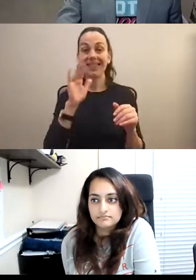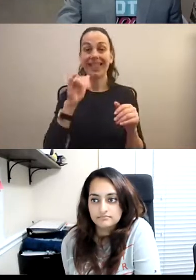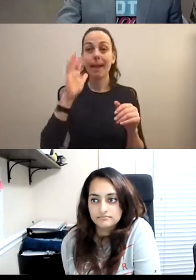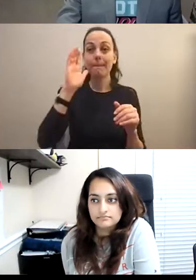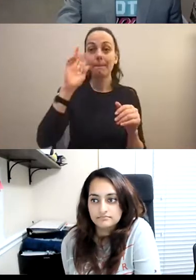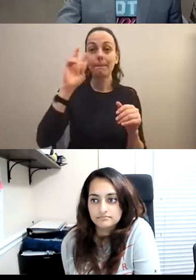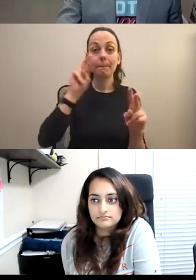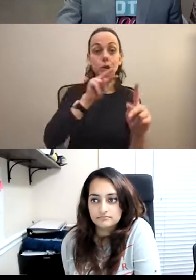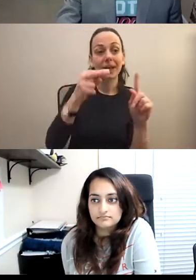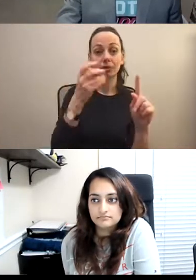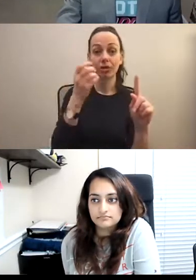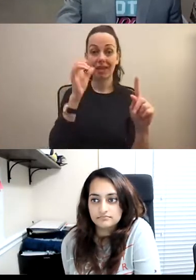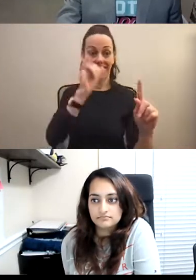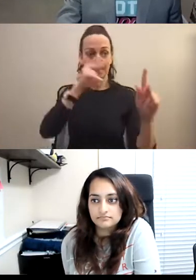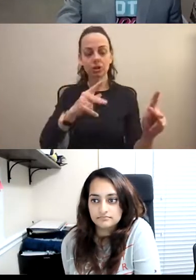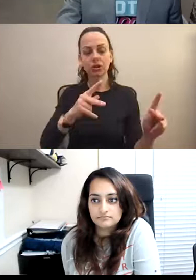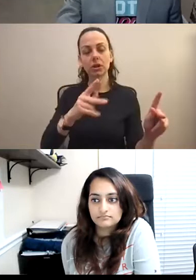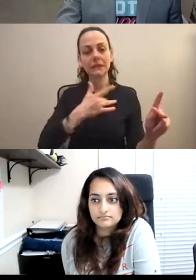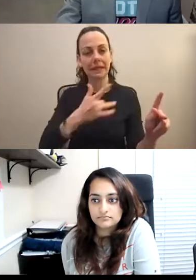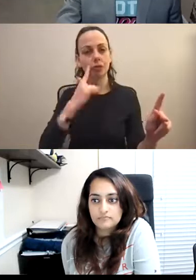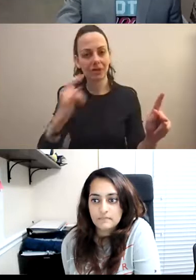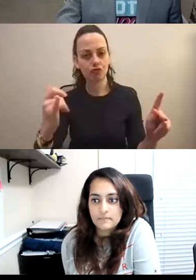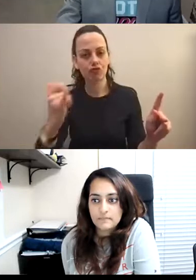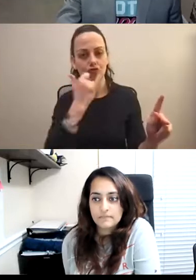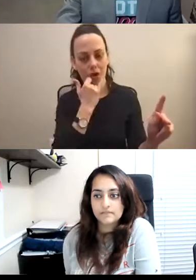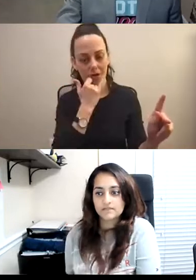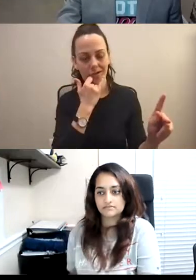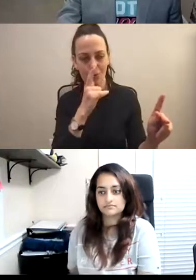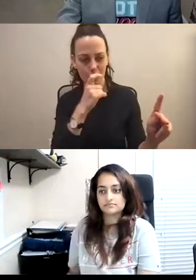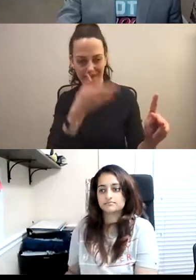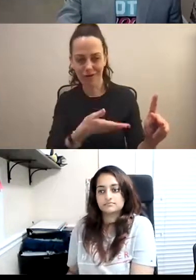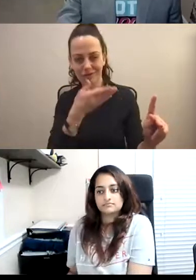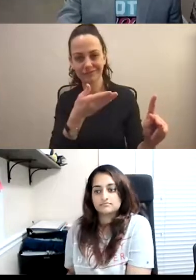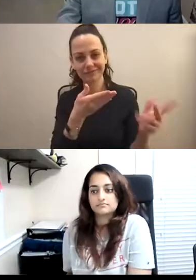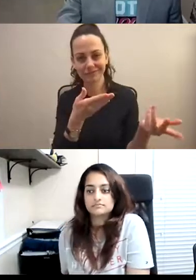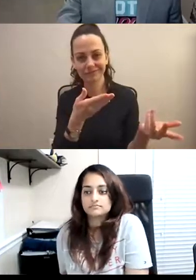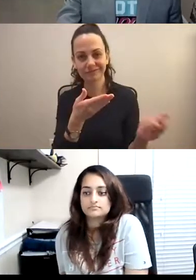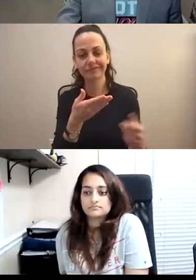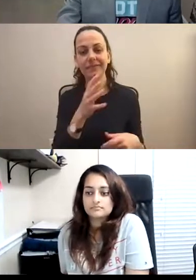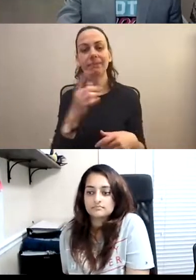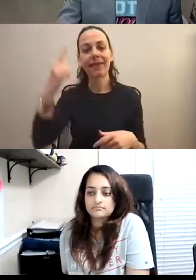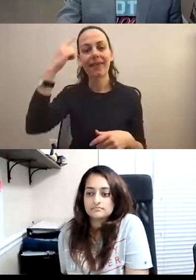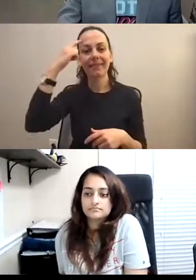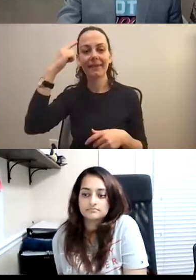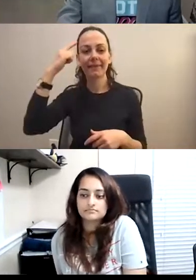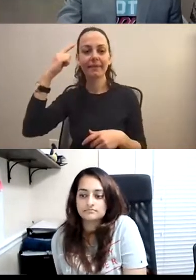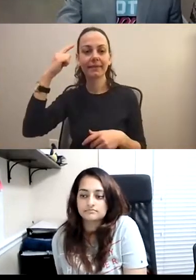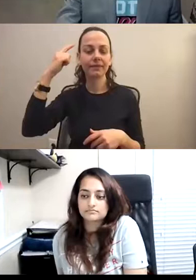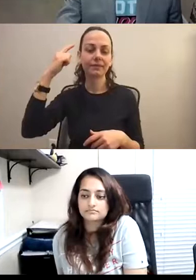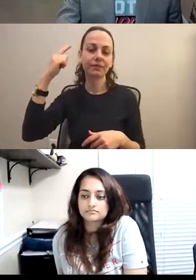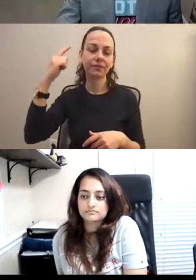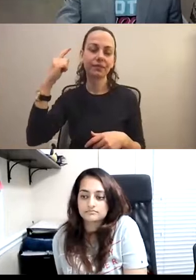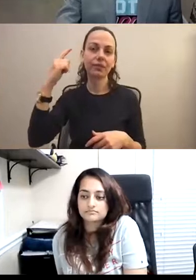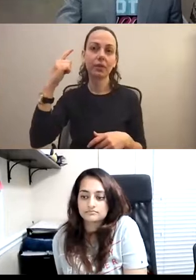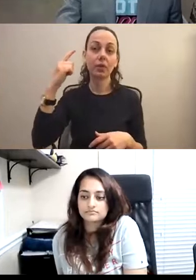we think those people are is completely wrong of who they are. I think